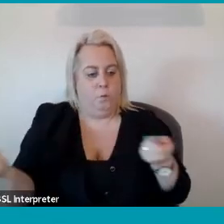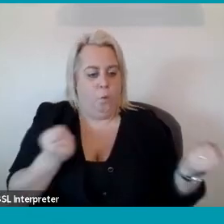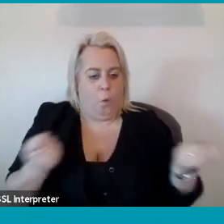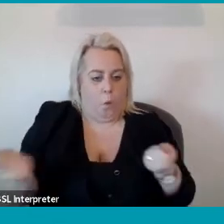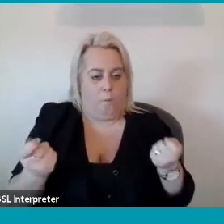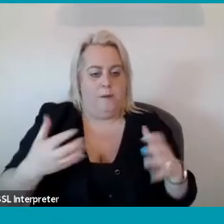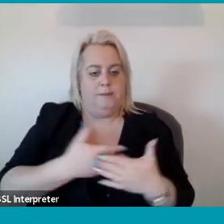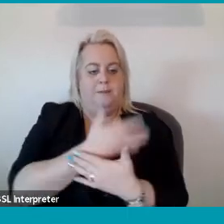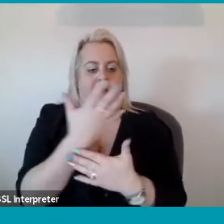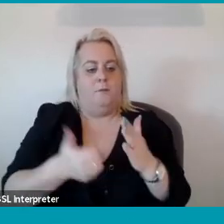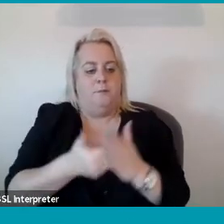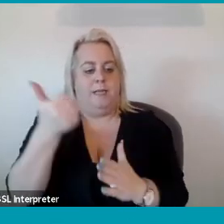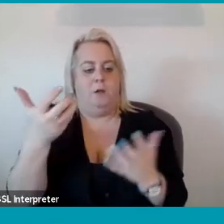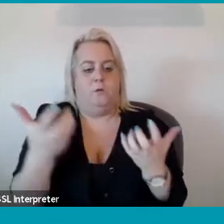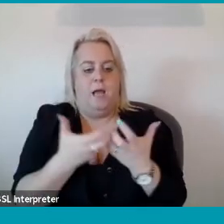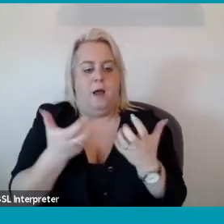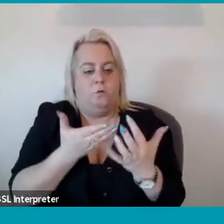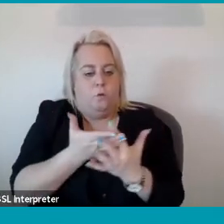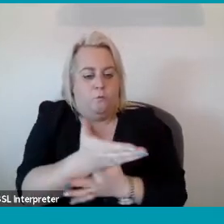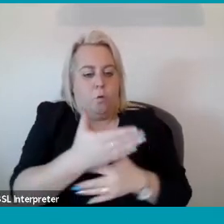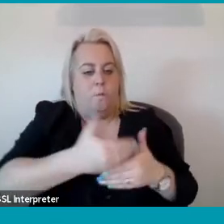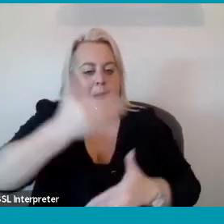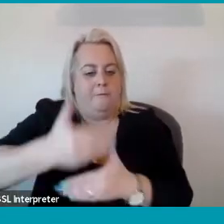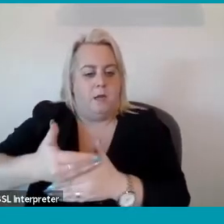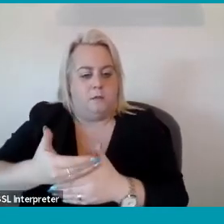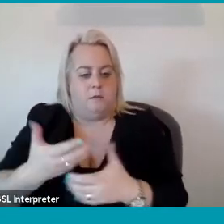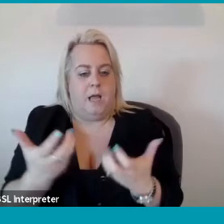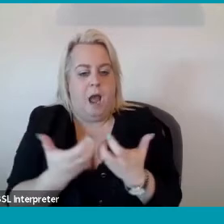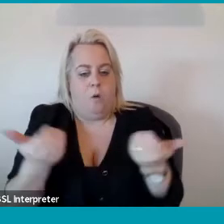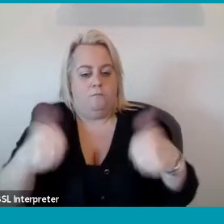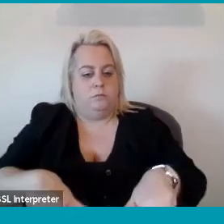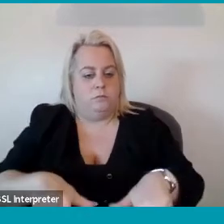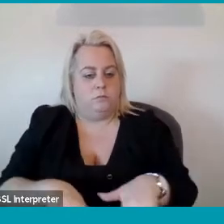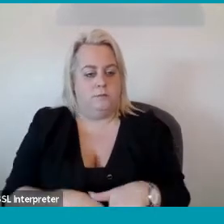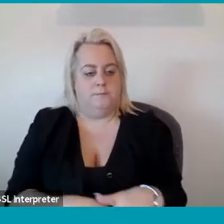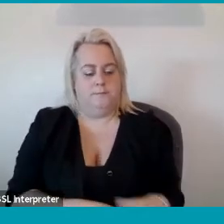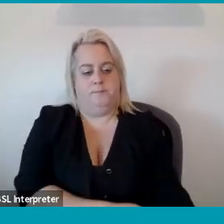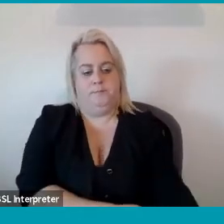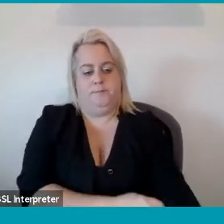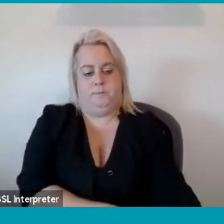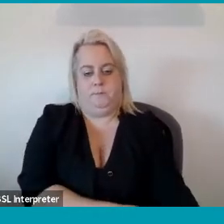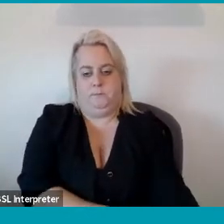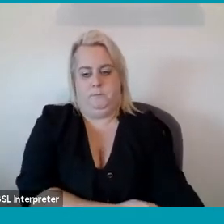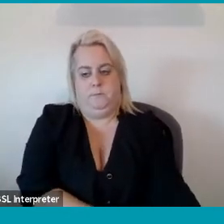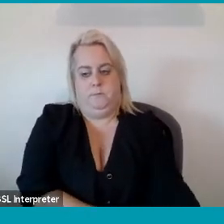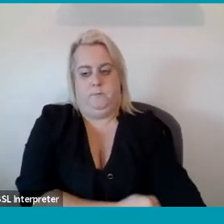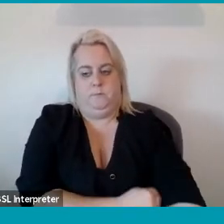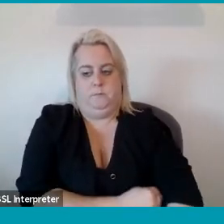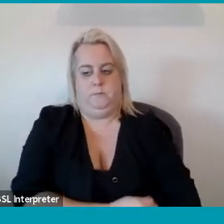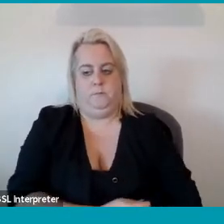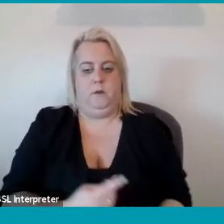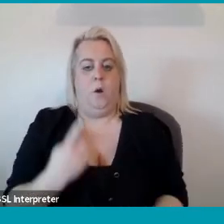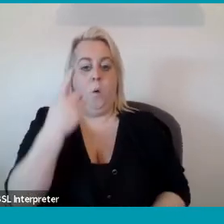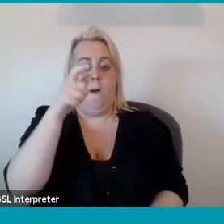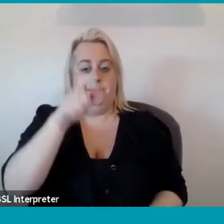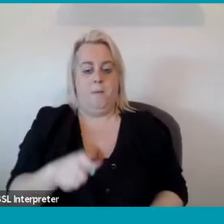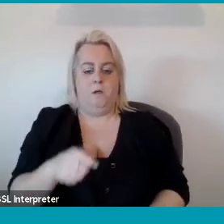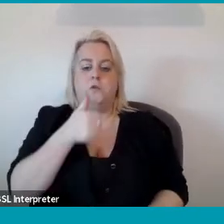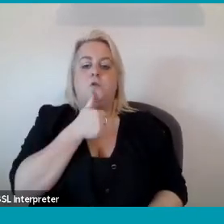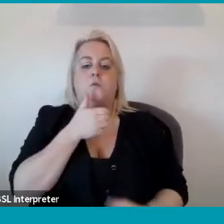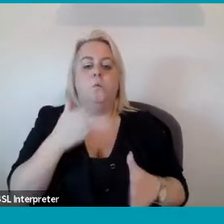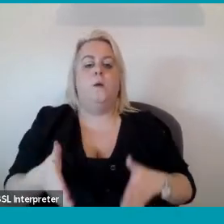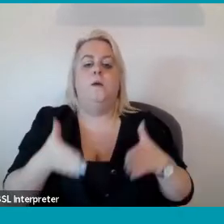barriers. So if we take, for example, I mentioned a member of our team who is a wheelchair